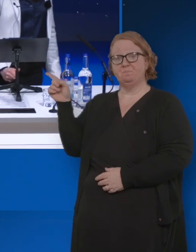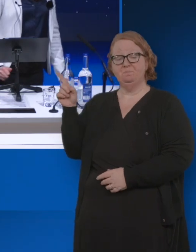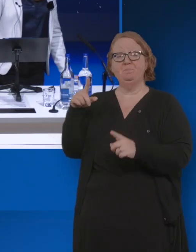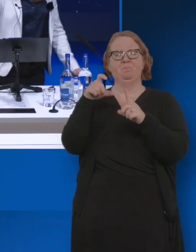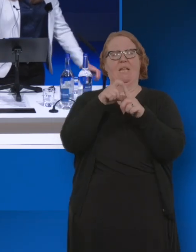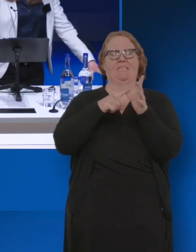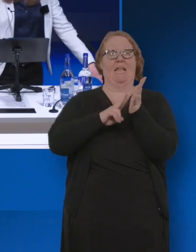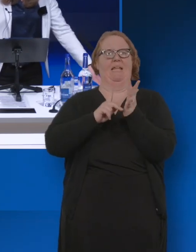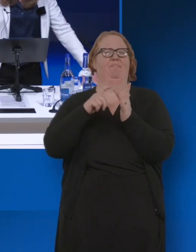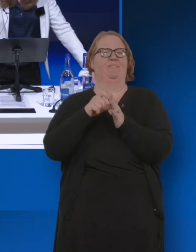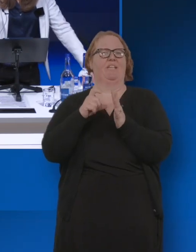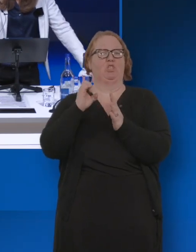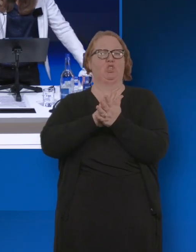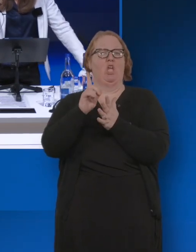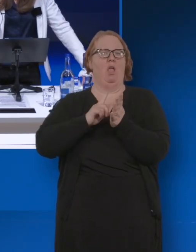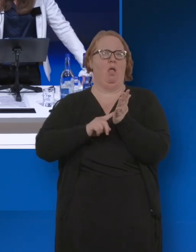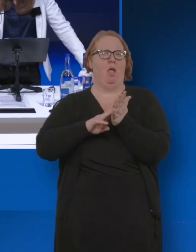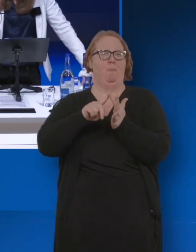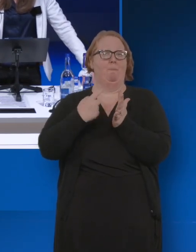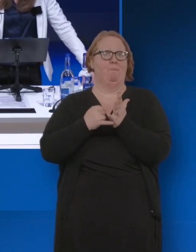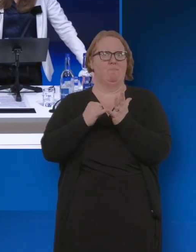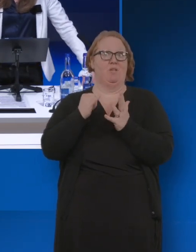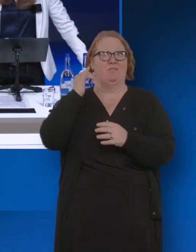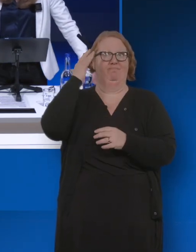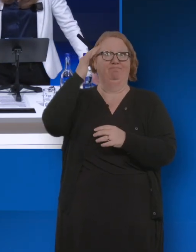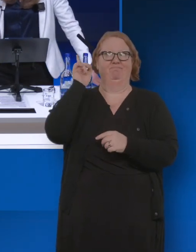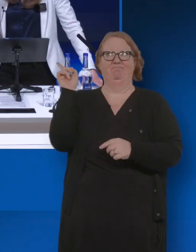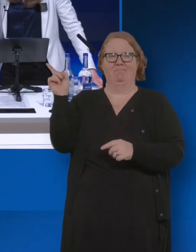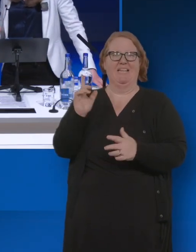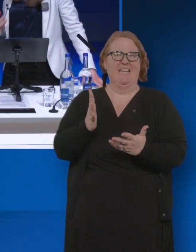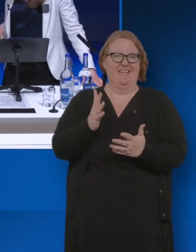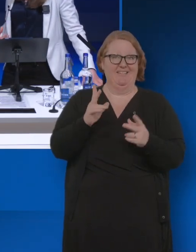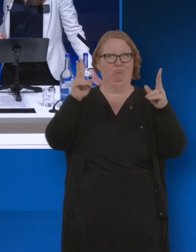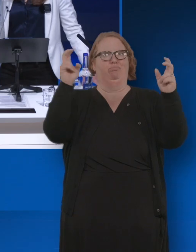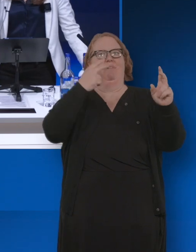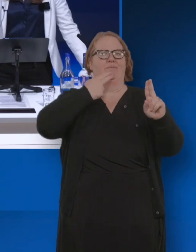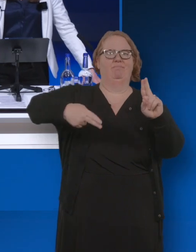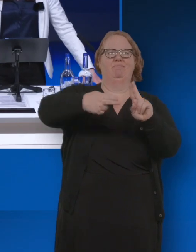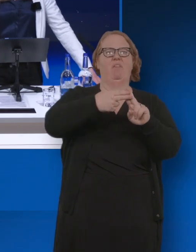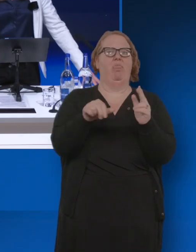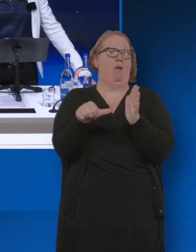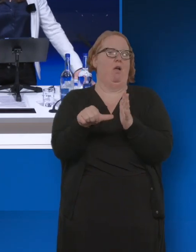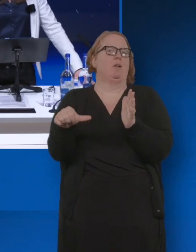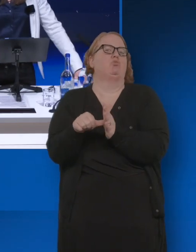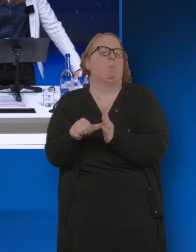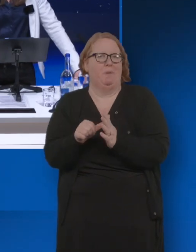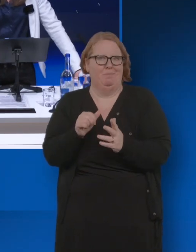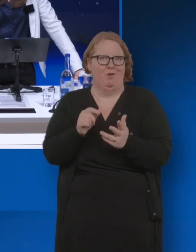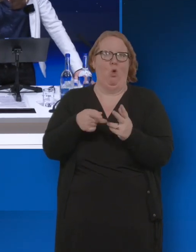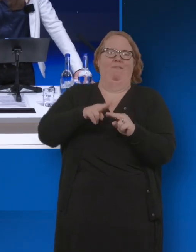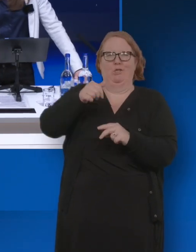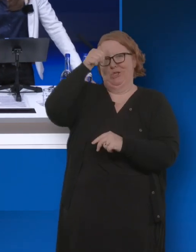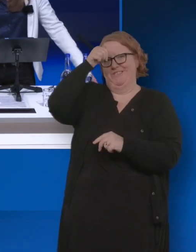David Chalmers, who's based at NYU, has named it the hard problem of